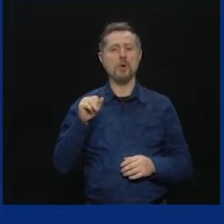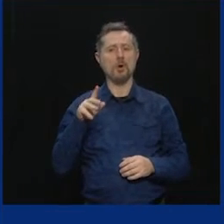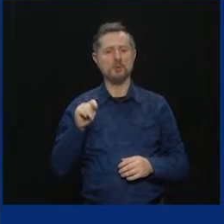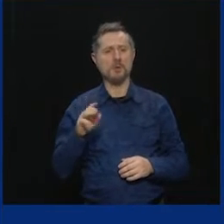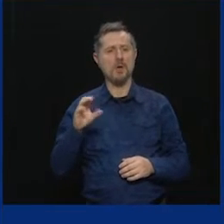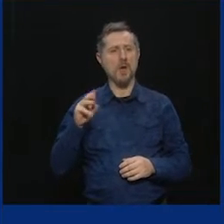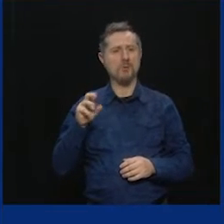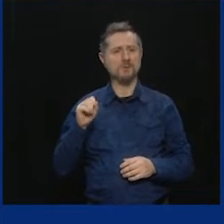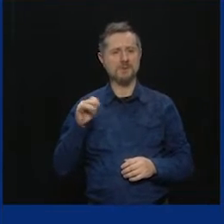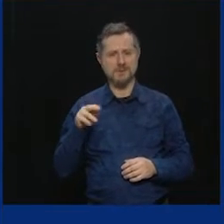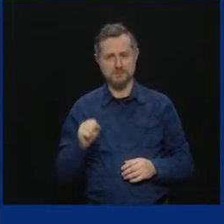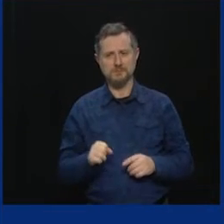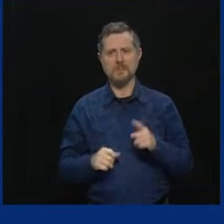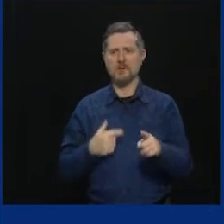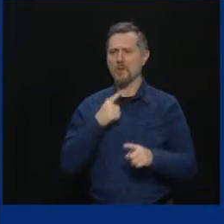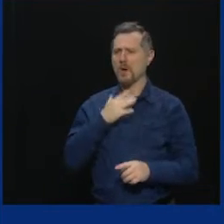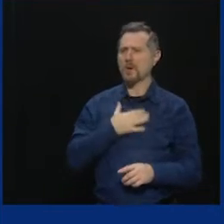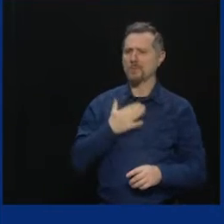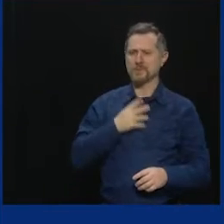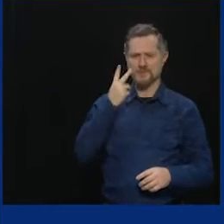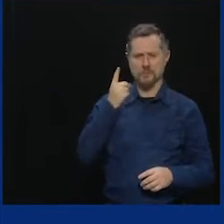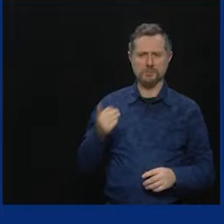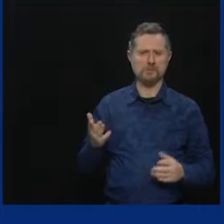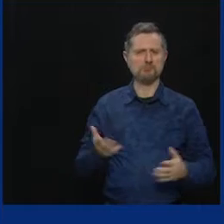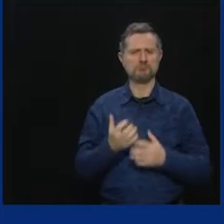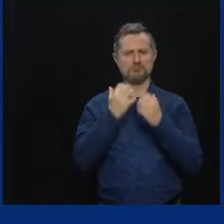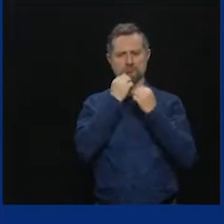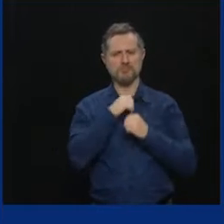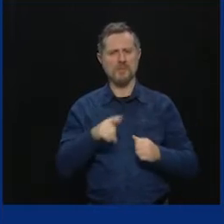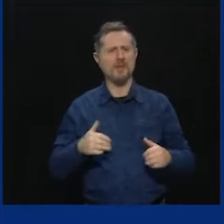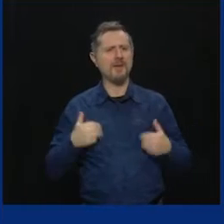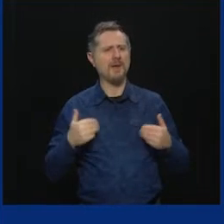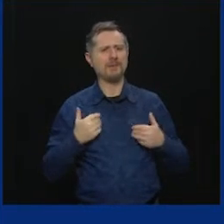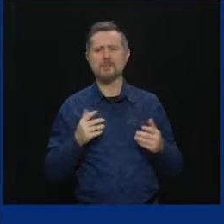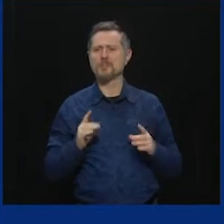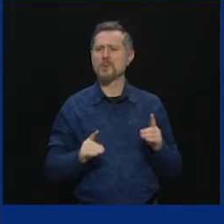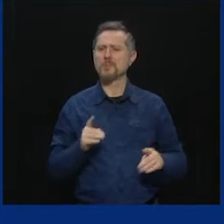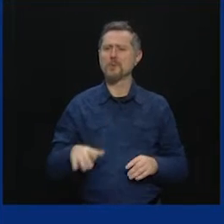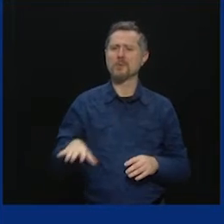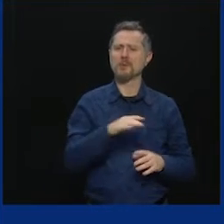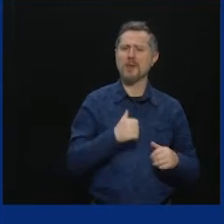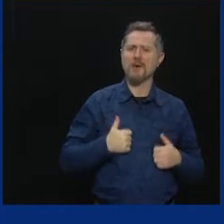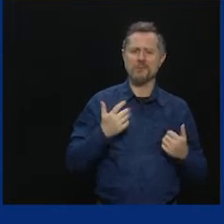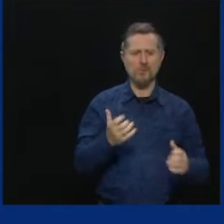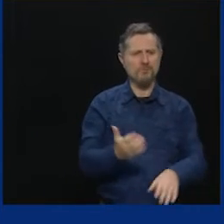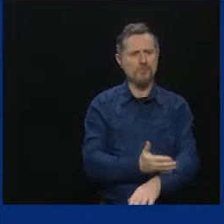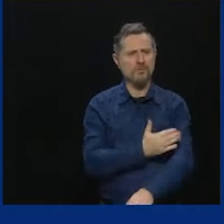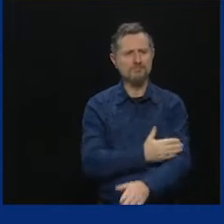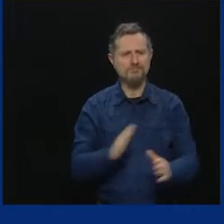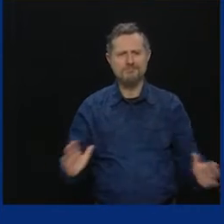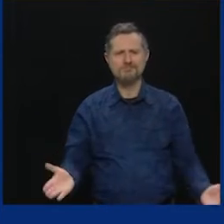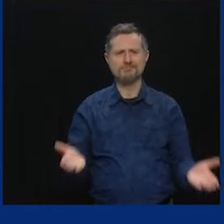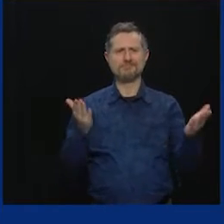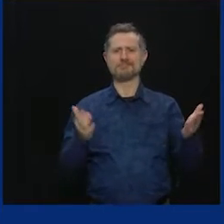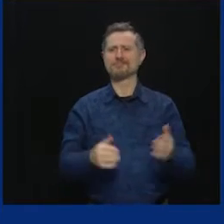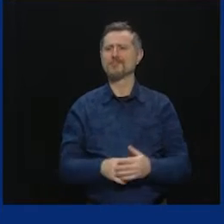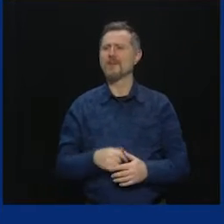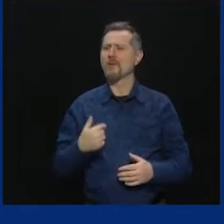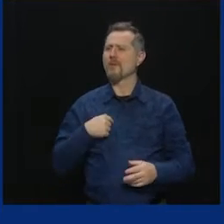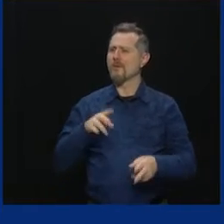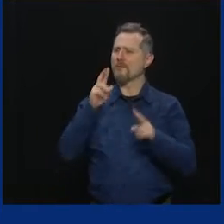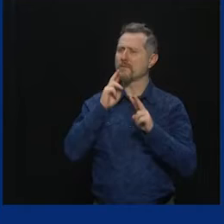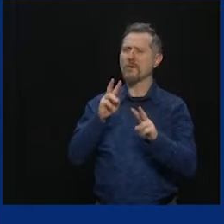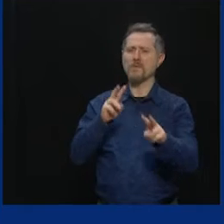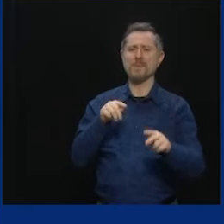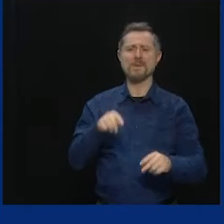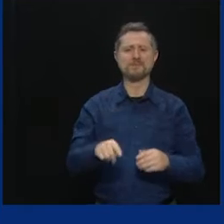deeply believes in giving young people the opportunity to have a different outcome in their lives. And I look forward to entering into a new session